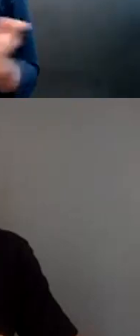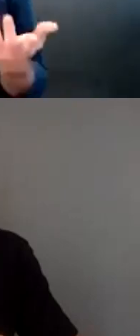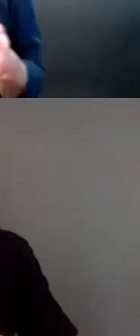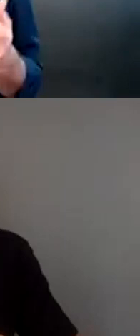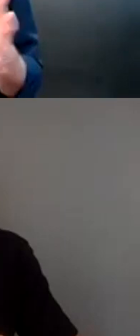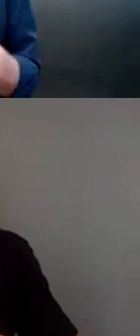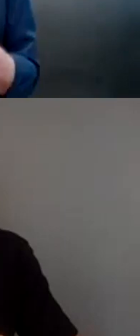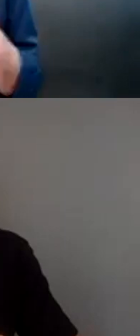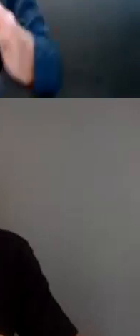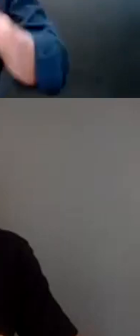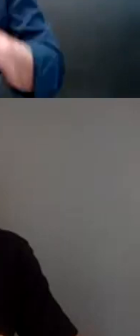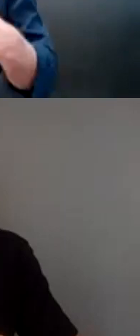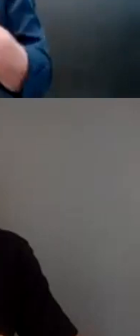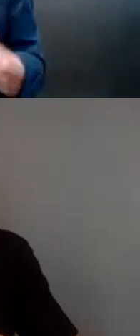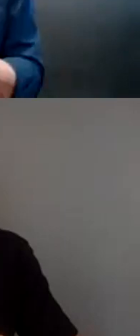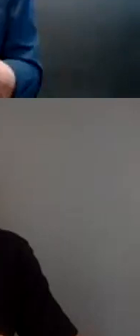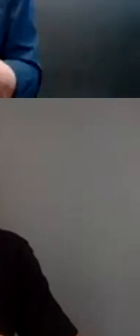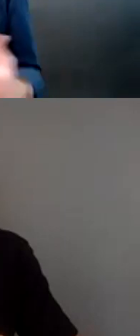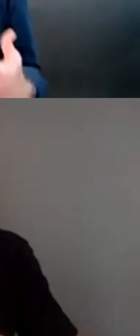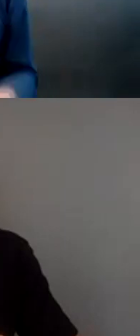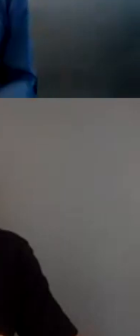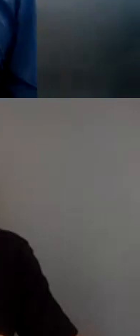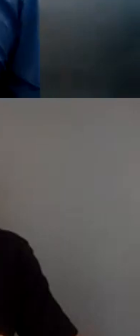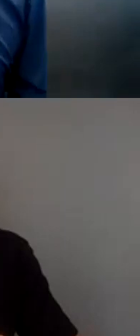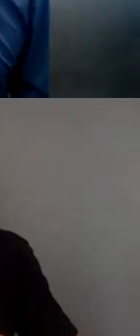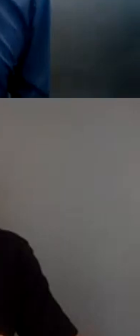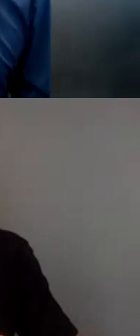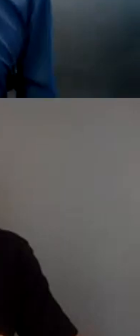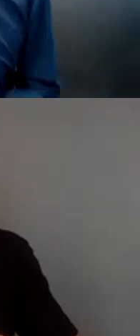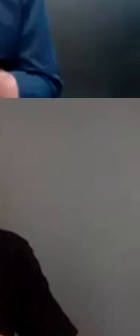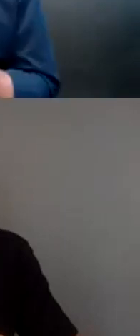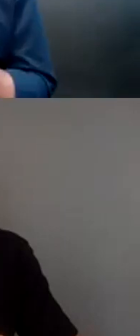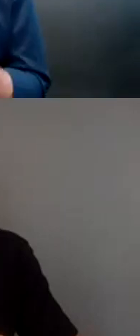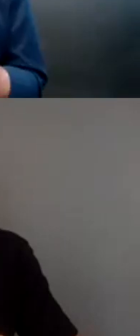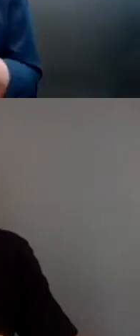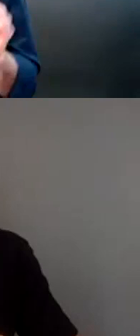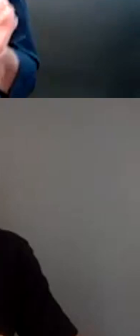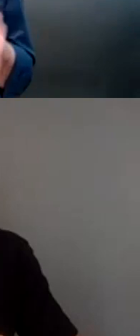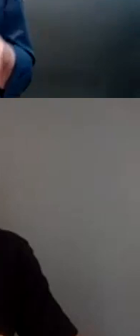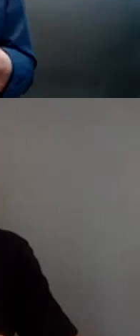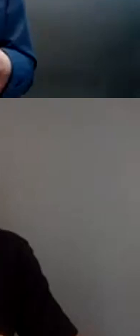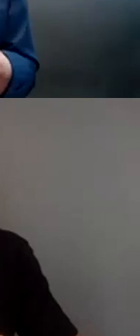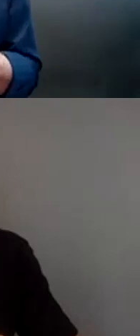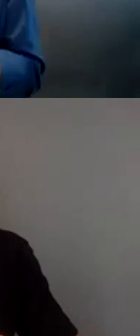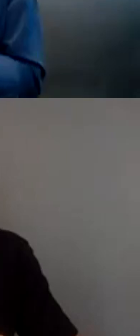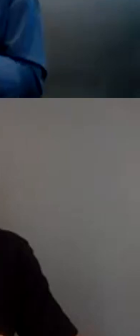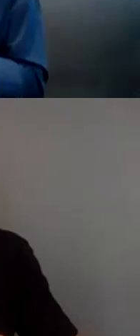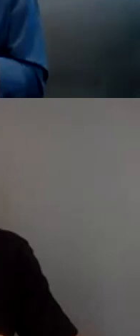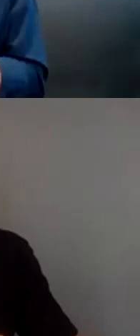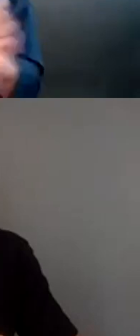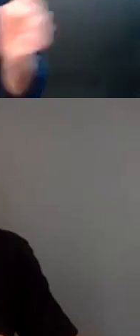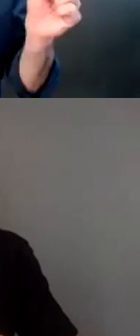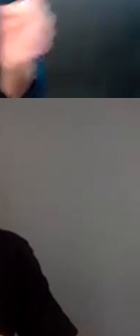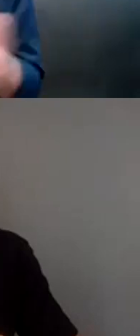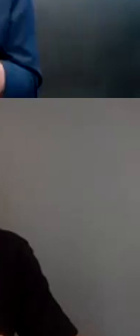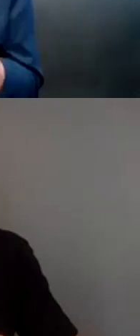informed care is a survival strategy. It is a way for us to survive what we're in right now, because it speaks to